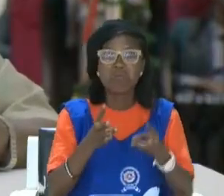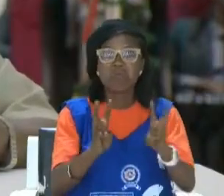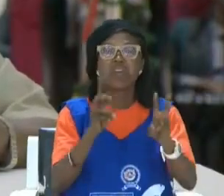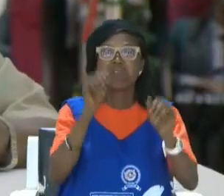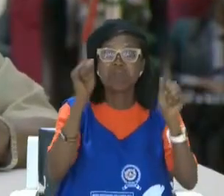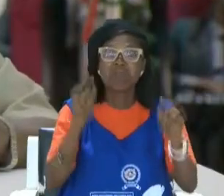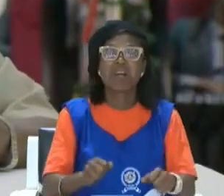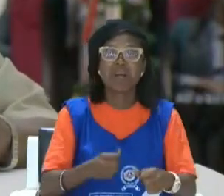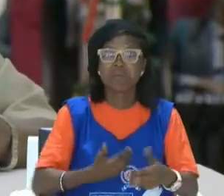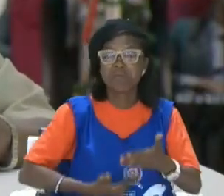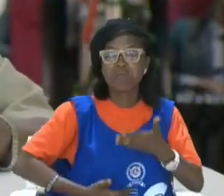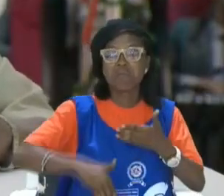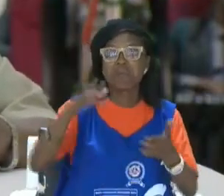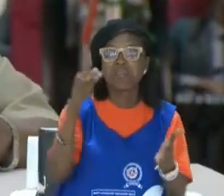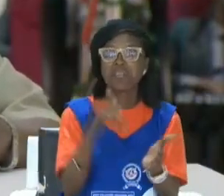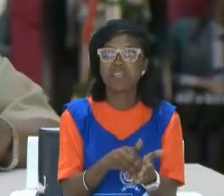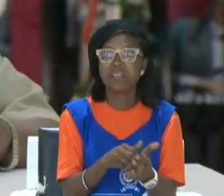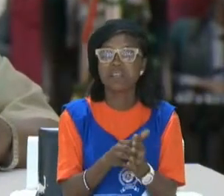a child.